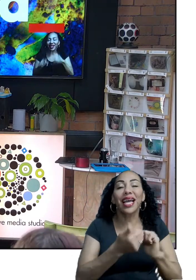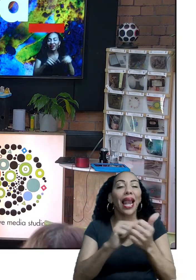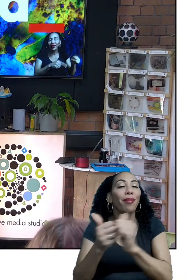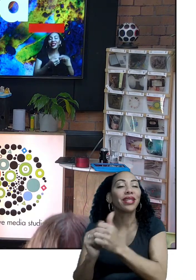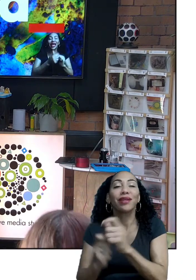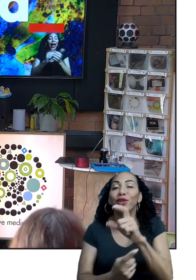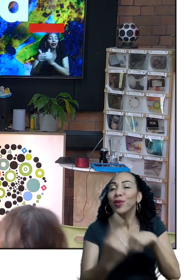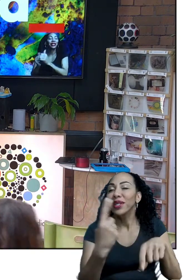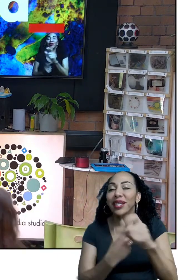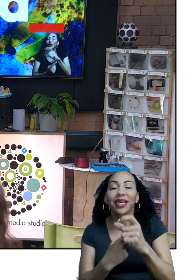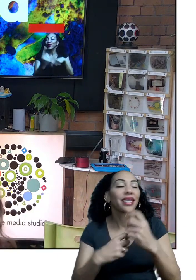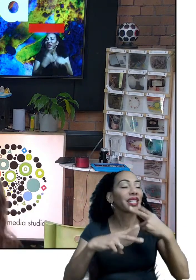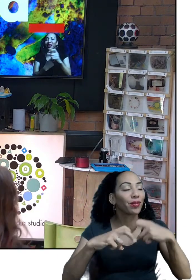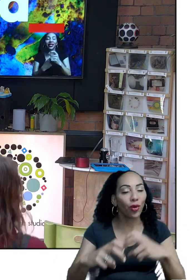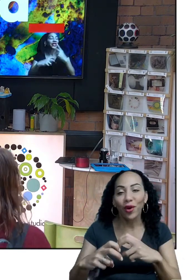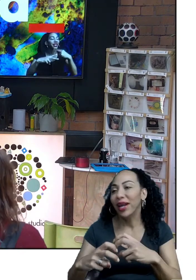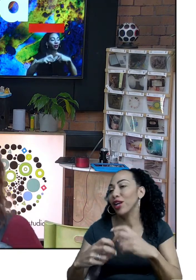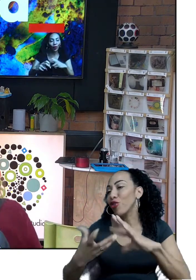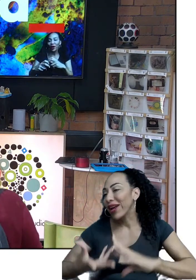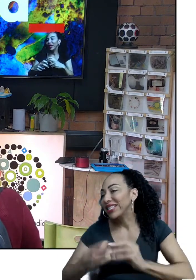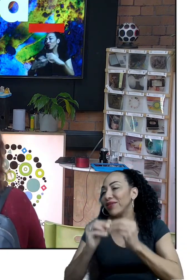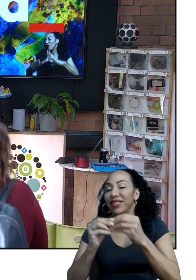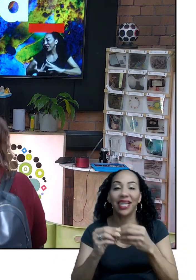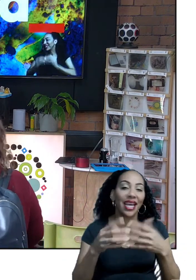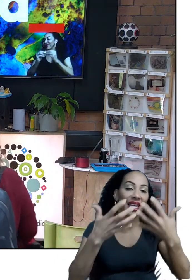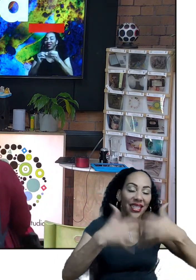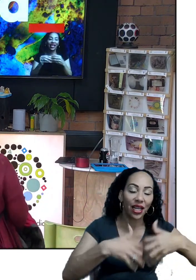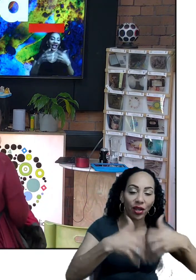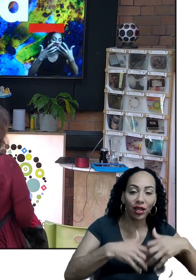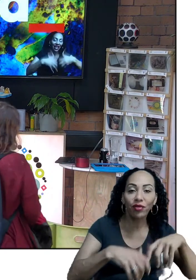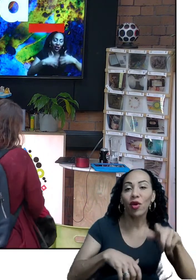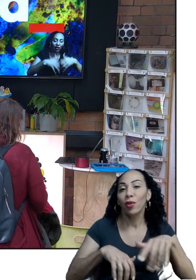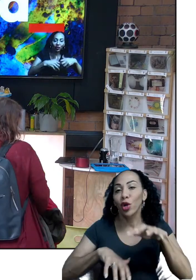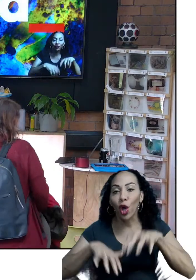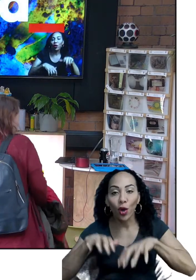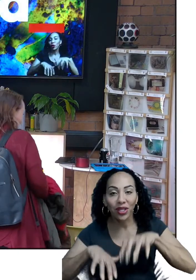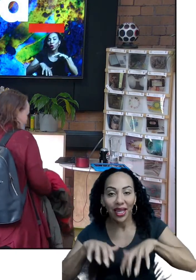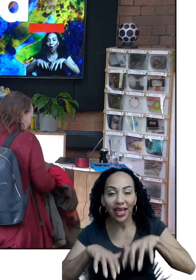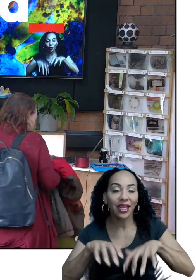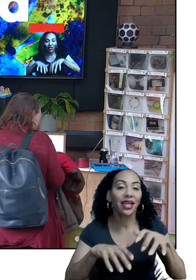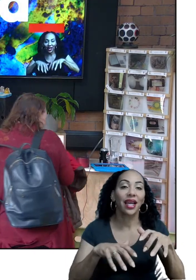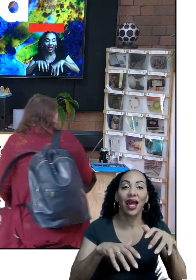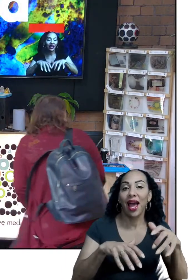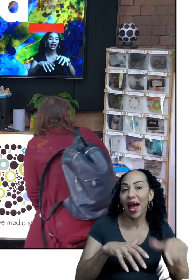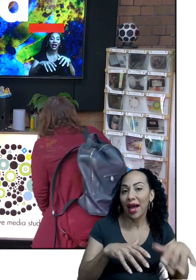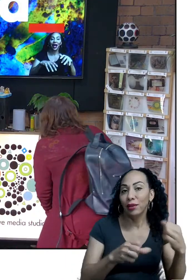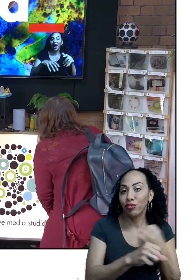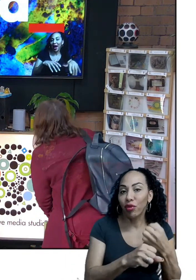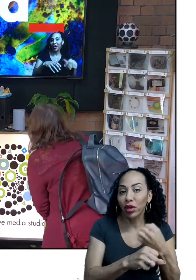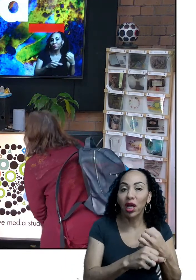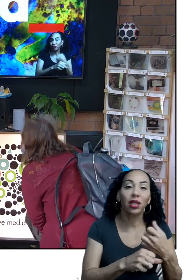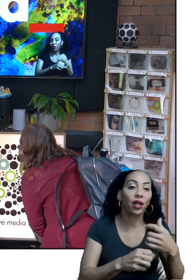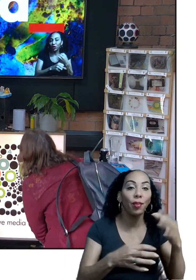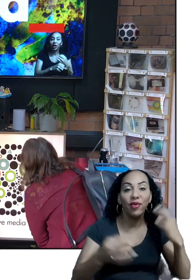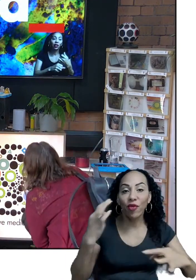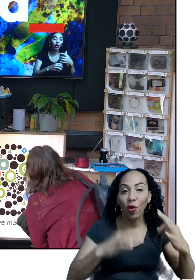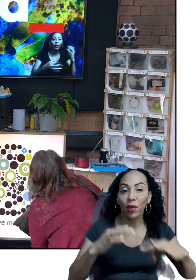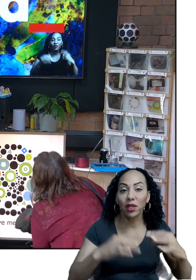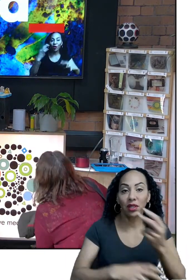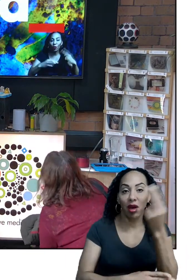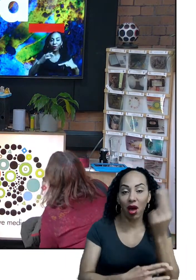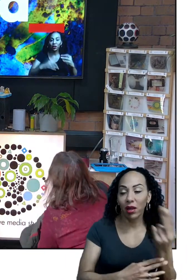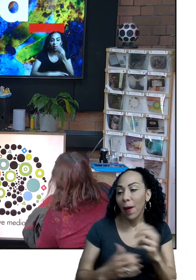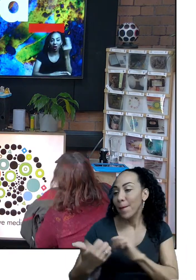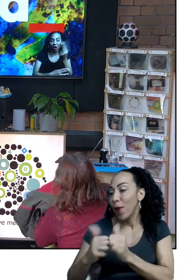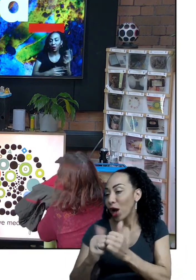exploring creativity and technology, everything from comedy to coding and product development to performance art. And we're a partnership between Watershed,